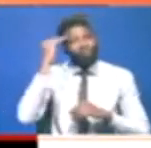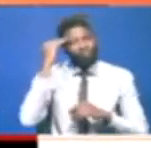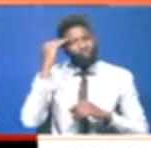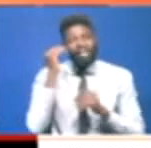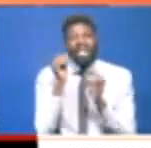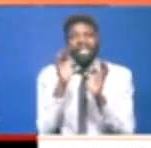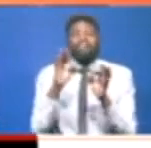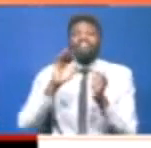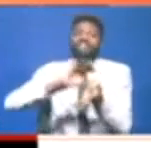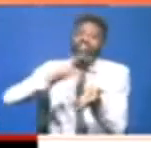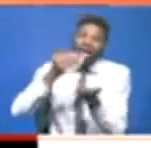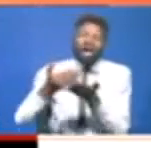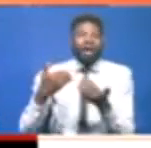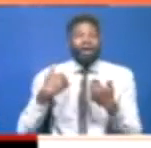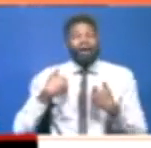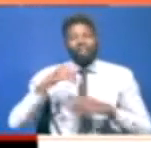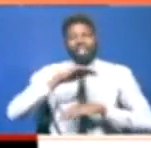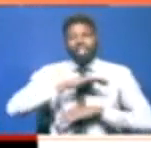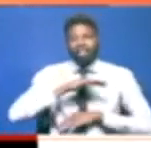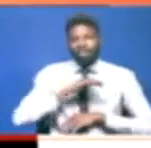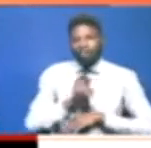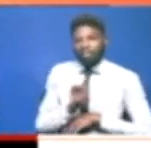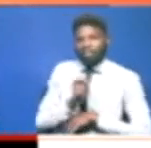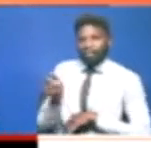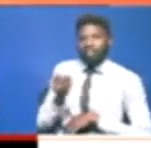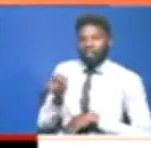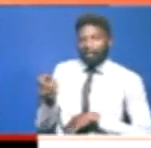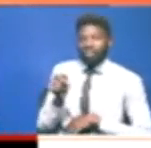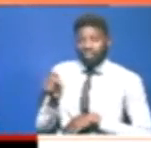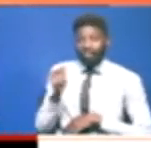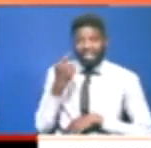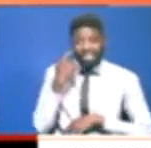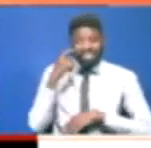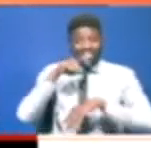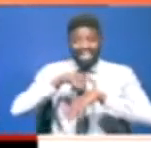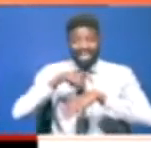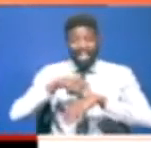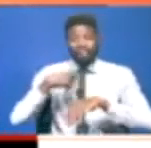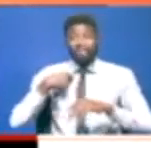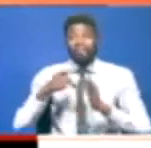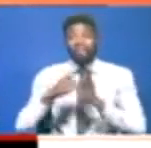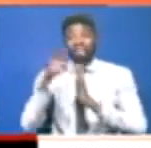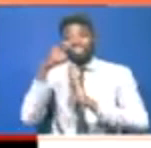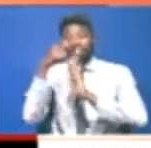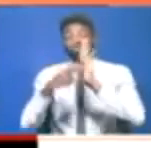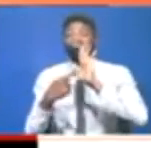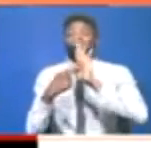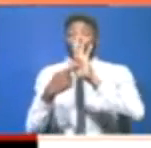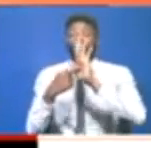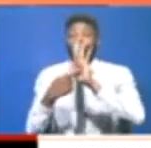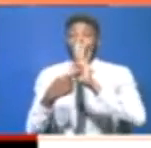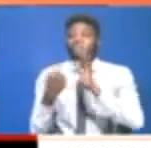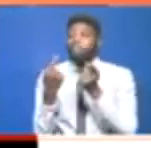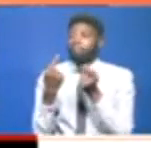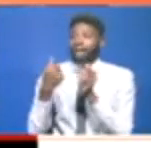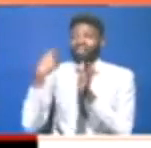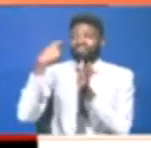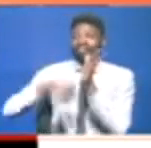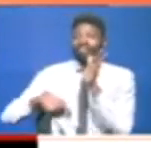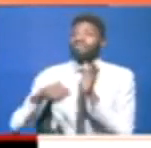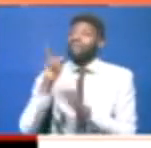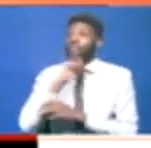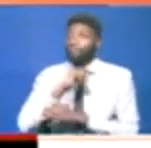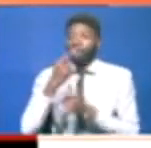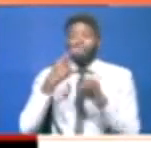you find that once my pay slip shows that my deduction was done, but then I'm not able to get that, then it becomes a